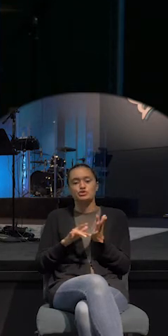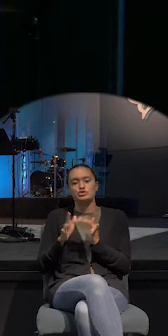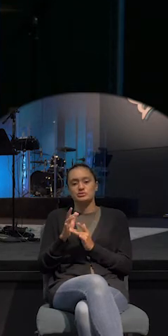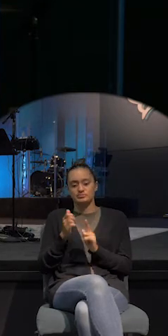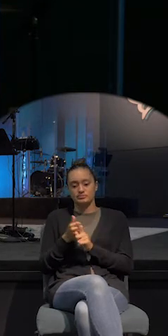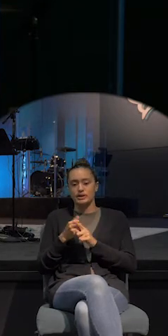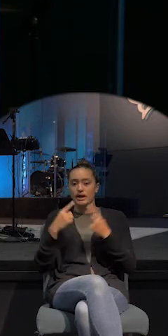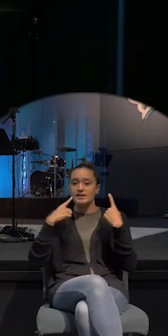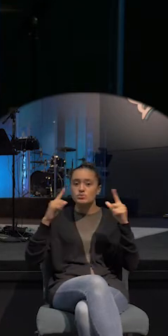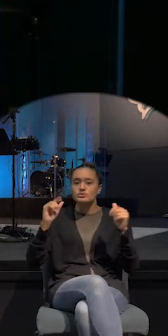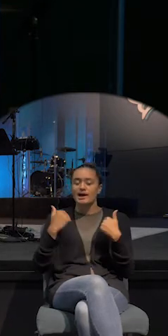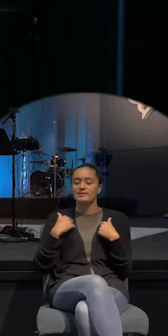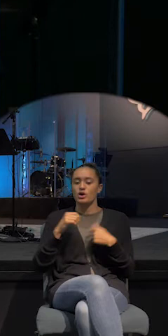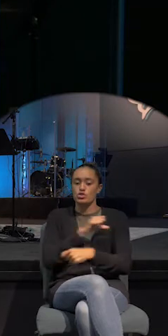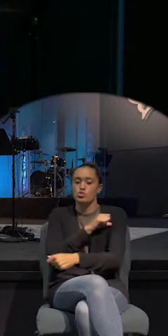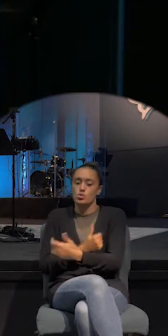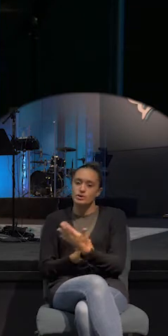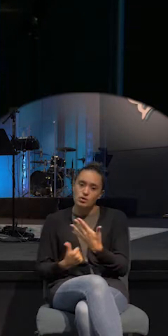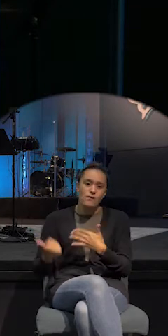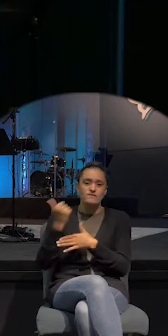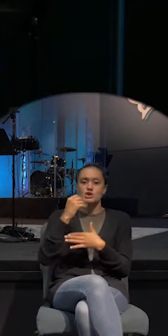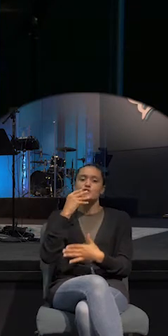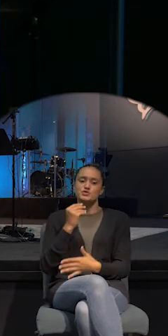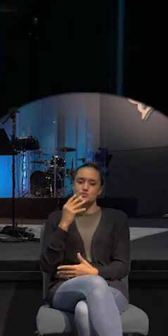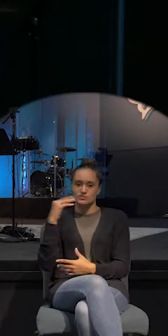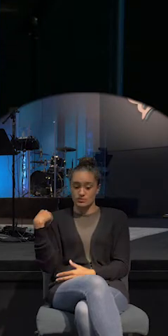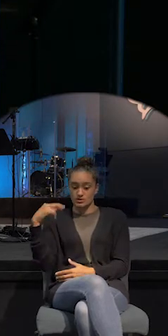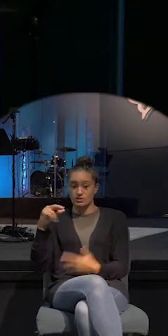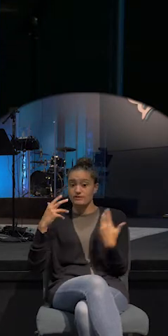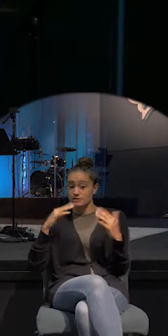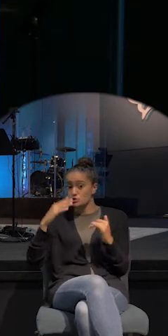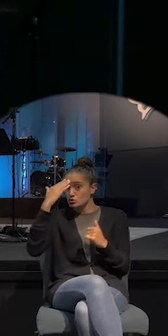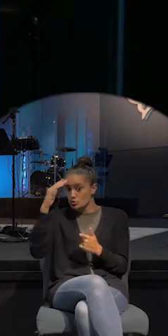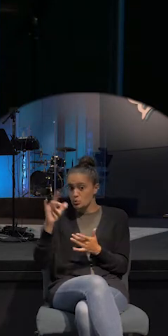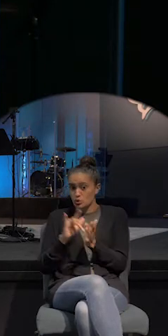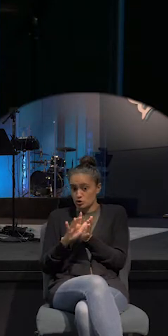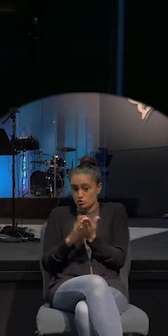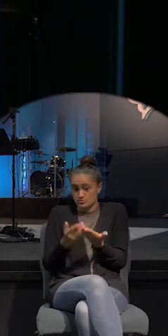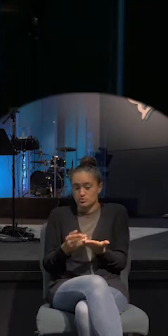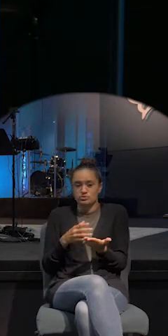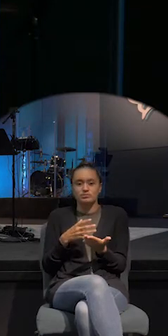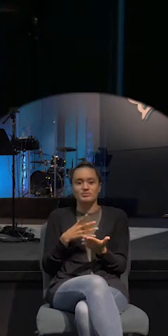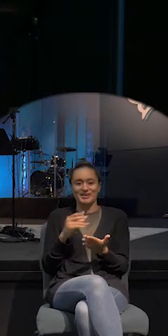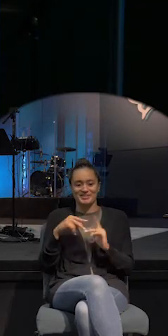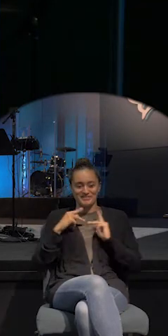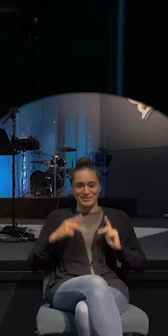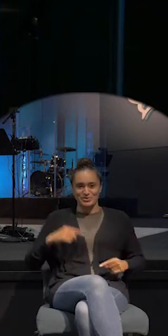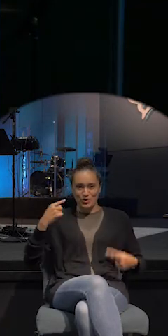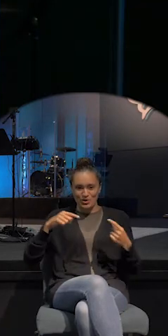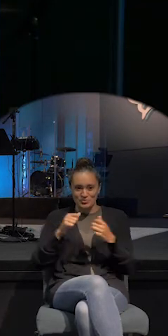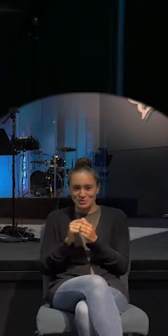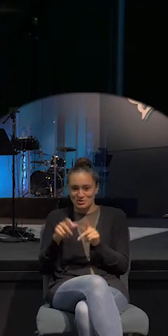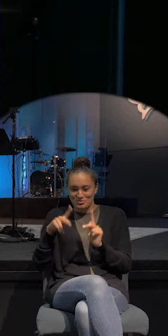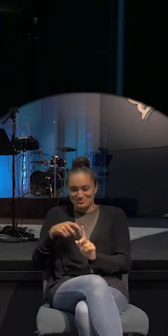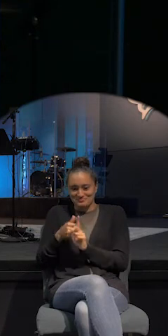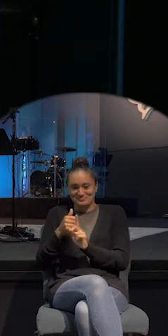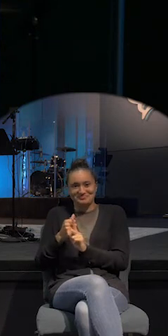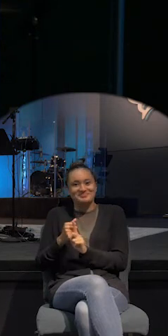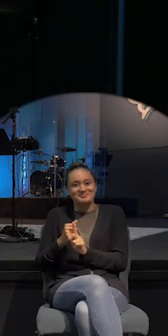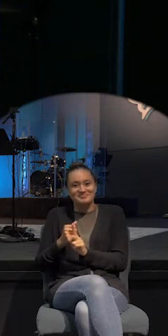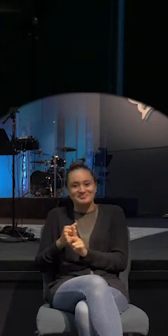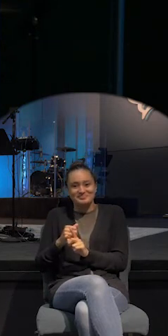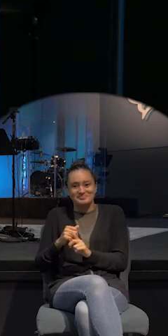had authority over the Jewish religion. He knew the scriptures, and they were arguing with the one who was the center of